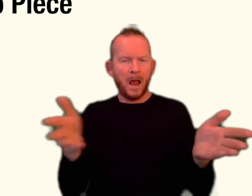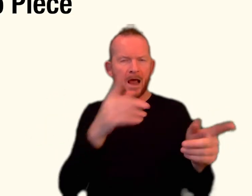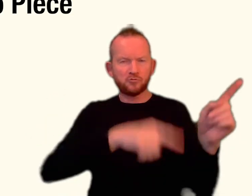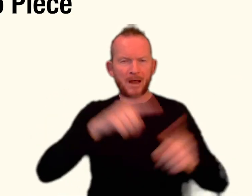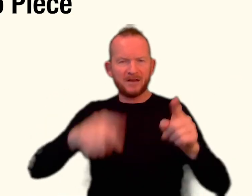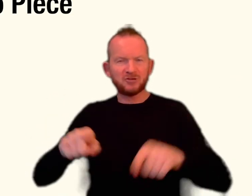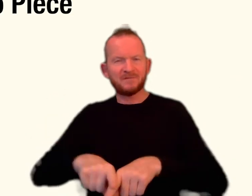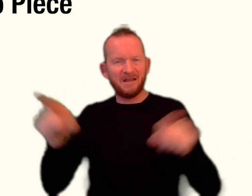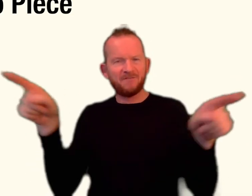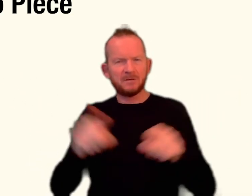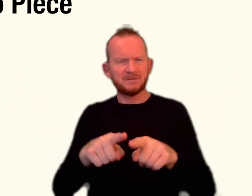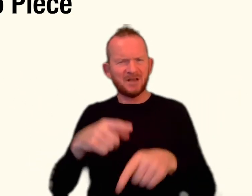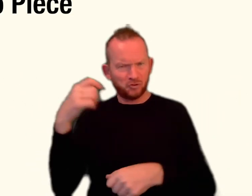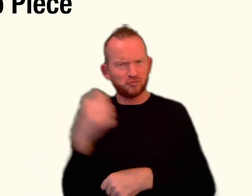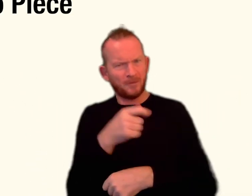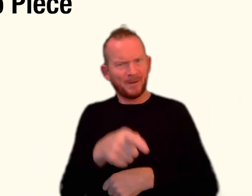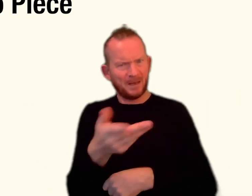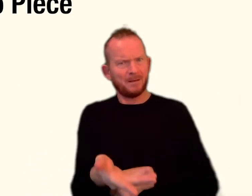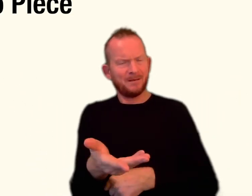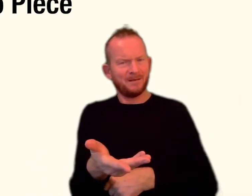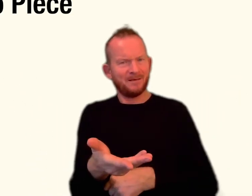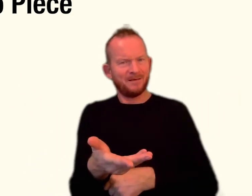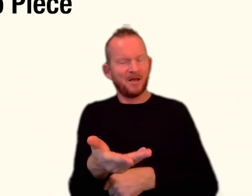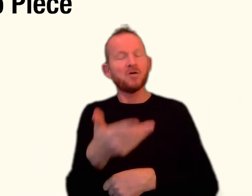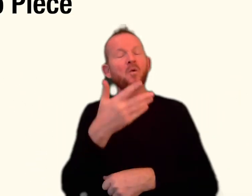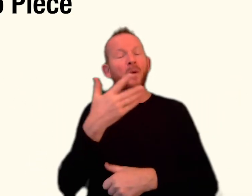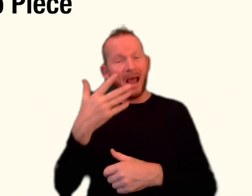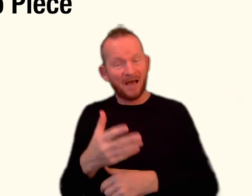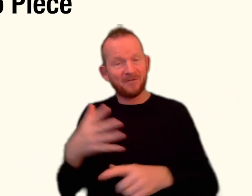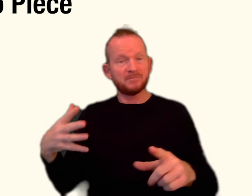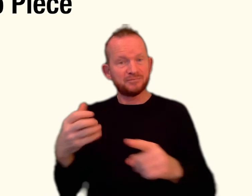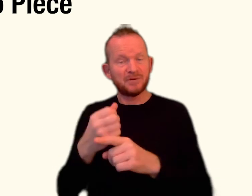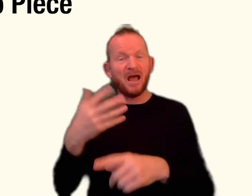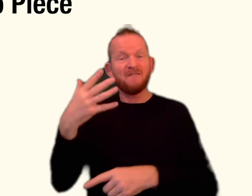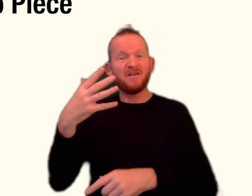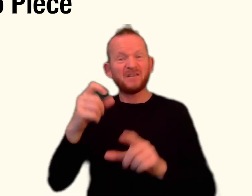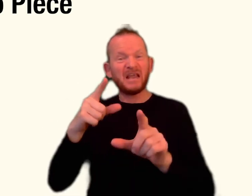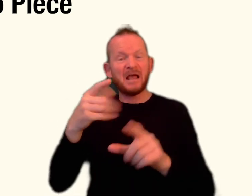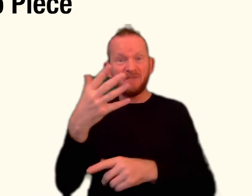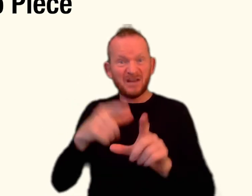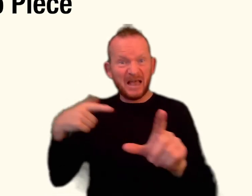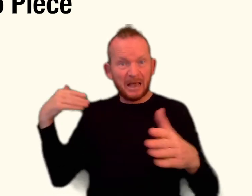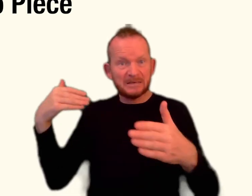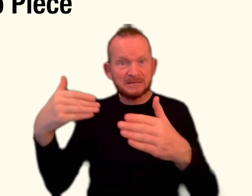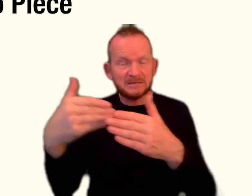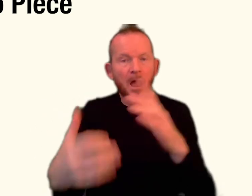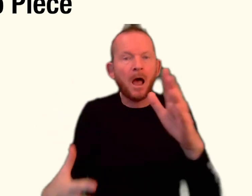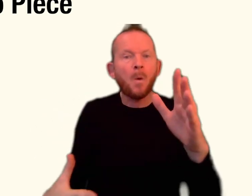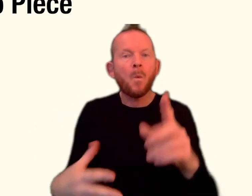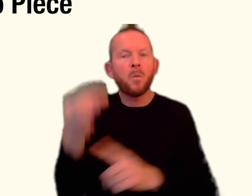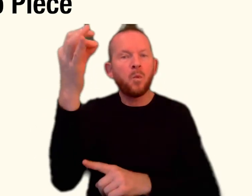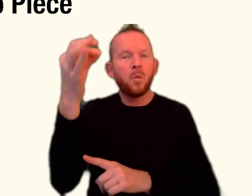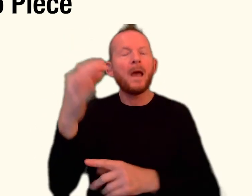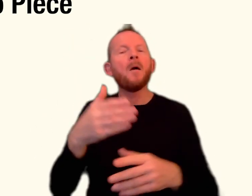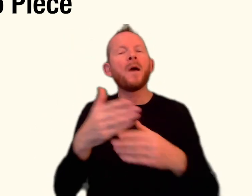of difference, and that's how it should be. So we have come far 50 years down the line. We are more inclusive. Things are